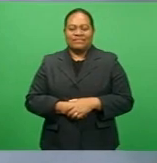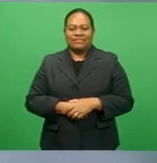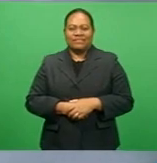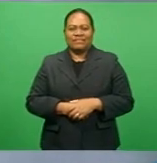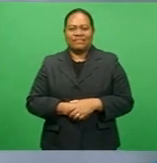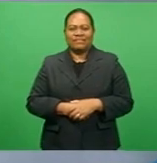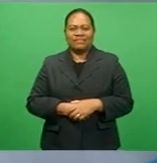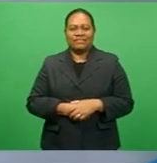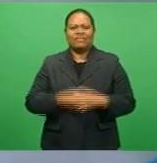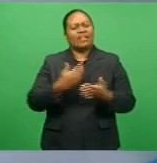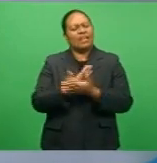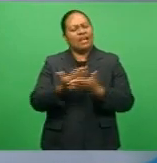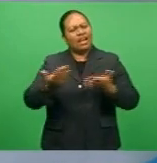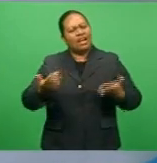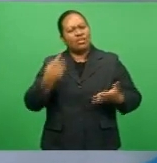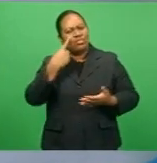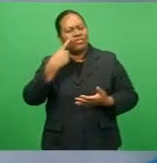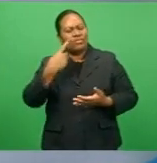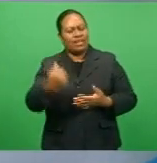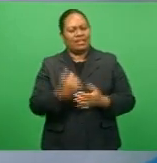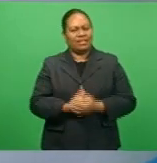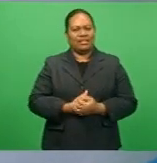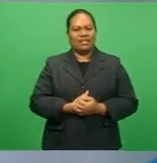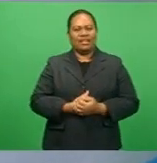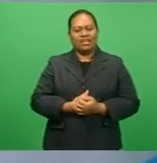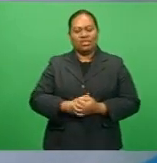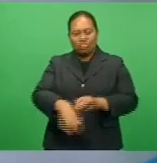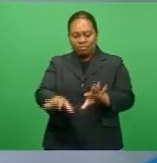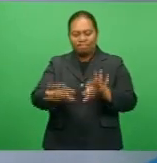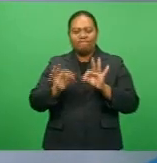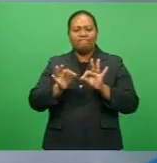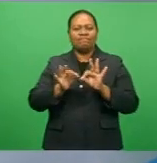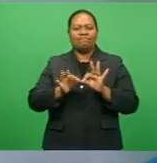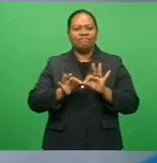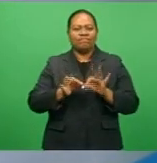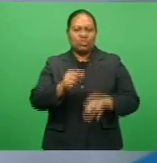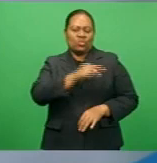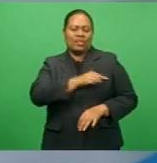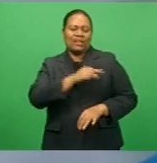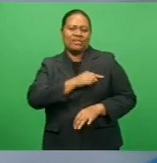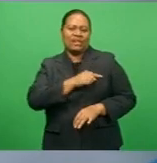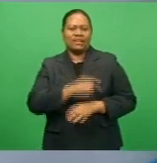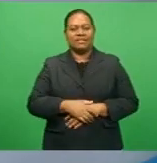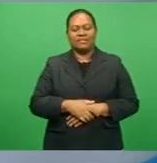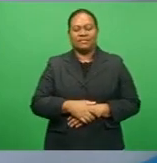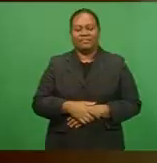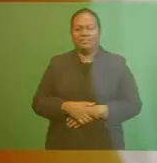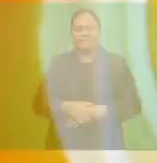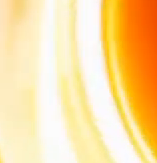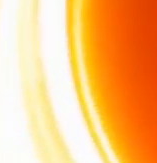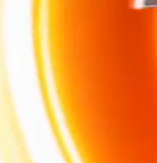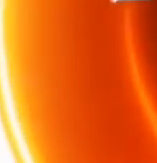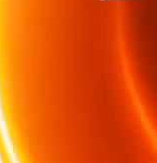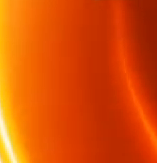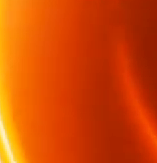for how to find the teams that will be selected to qualify into the New Year's competition.